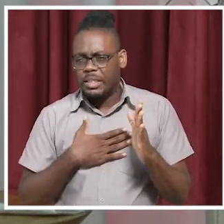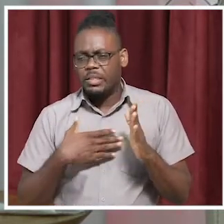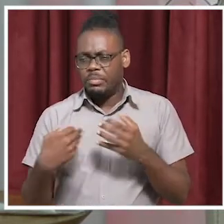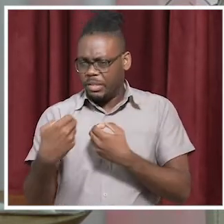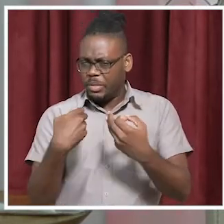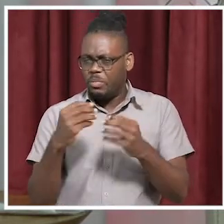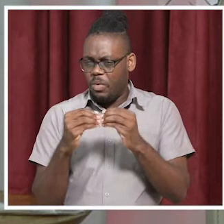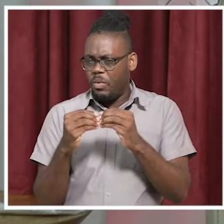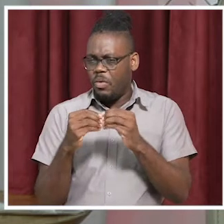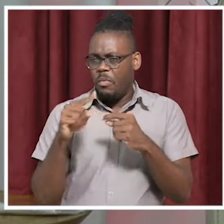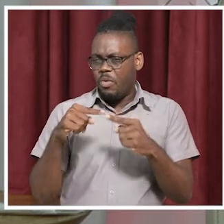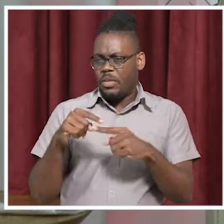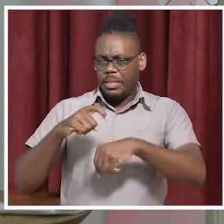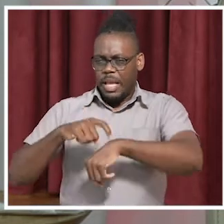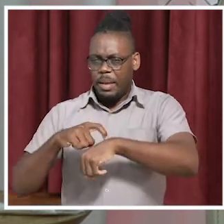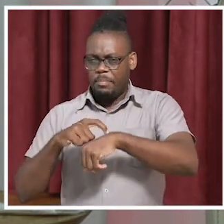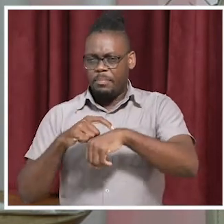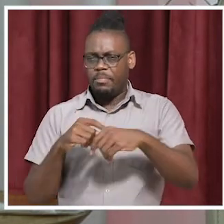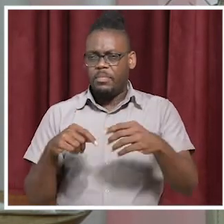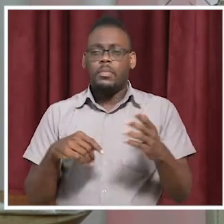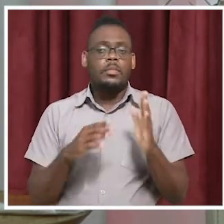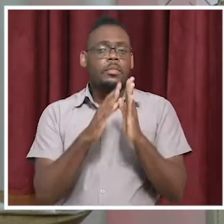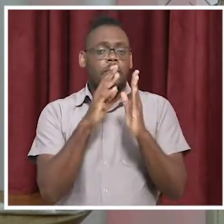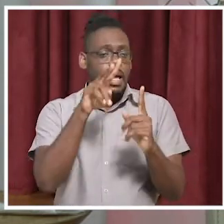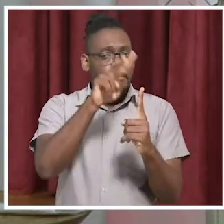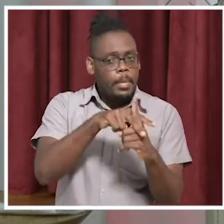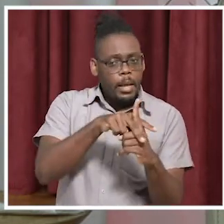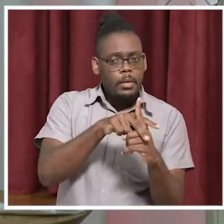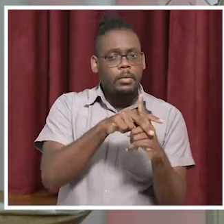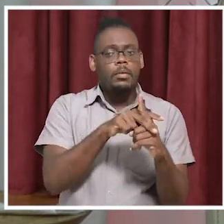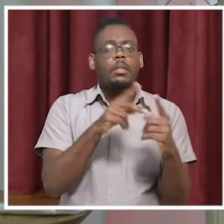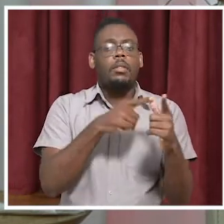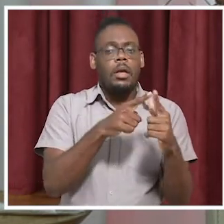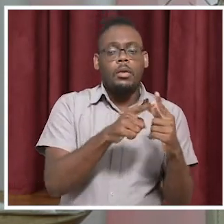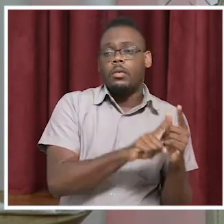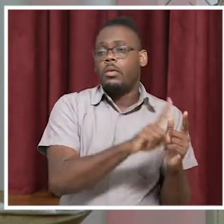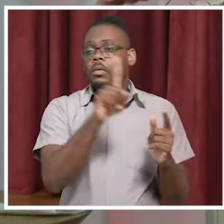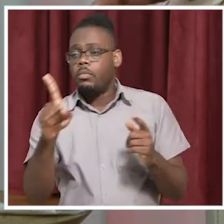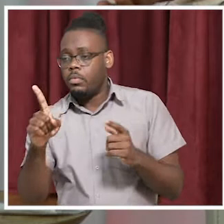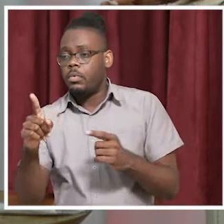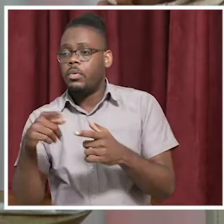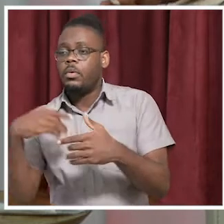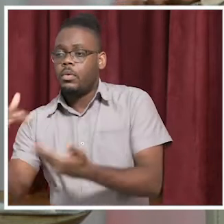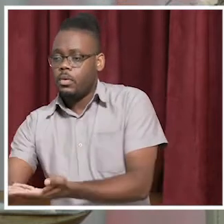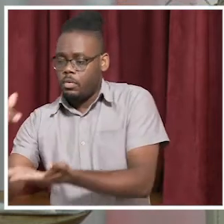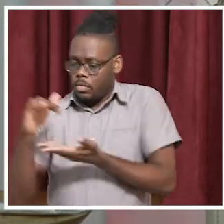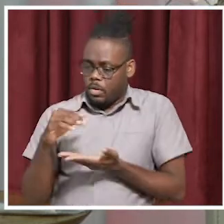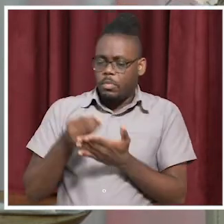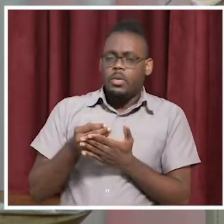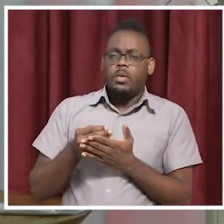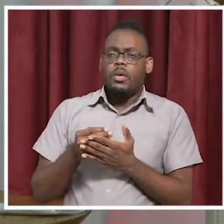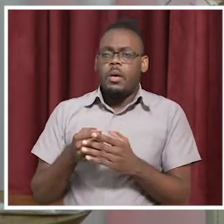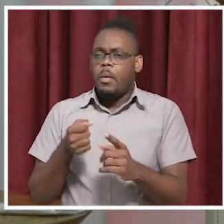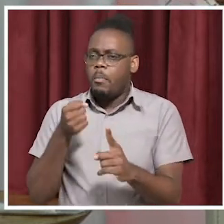application to grants in hand. For example, in the case of persons particularly affected by natural disasters. As you